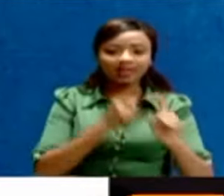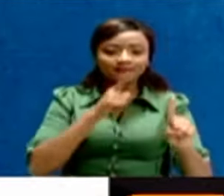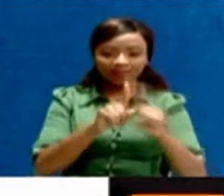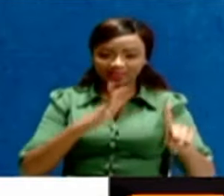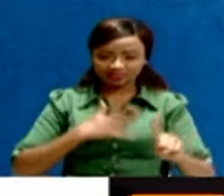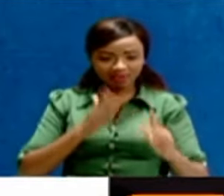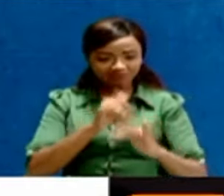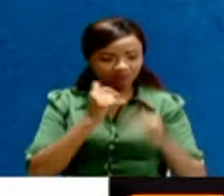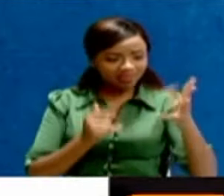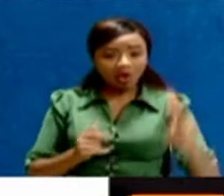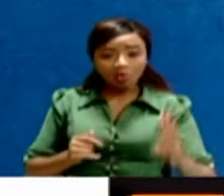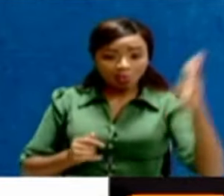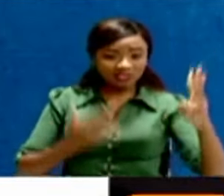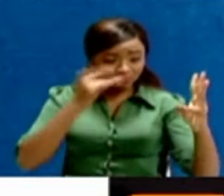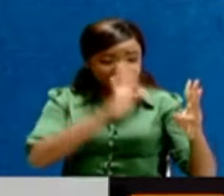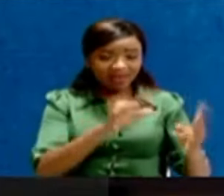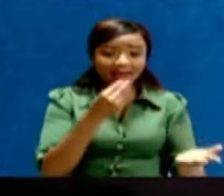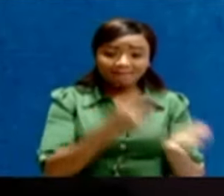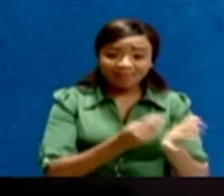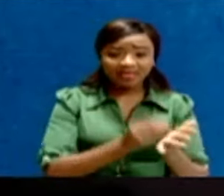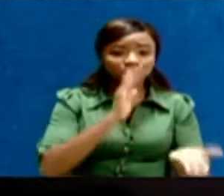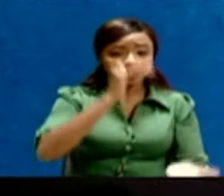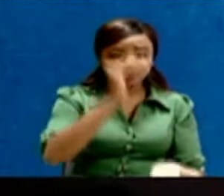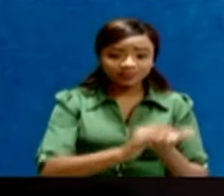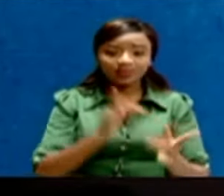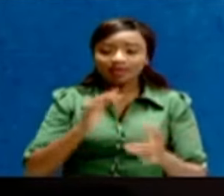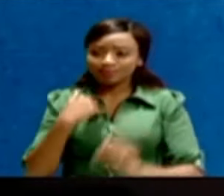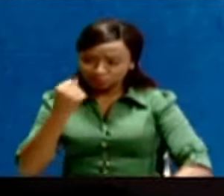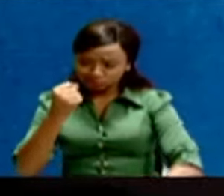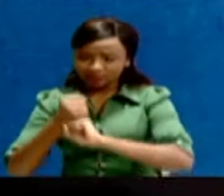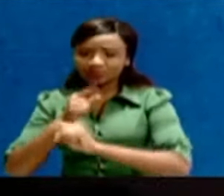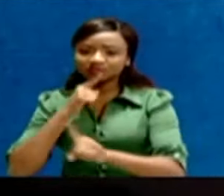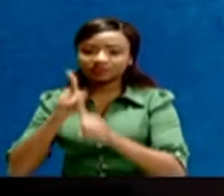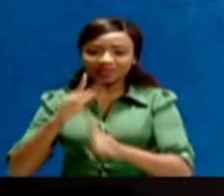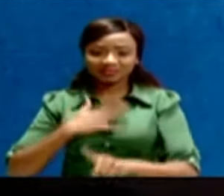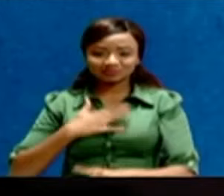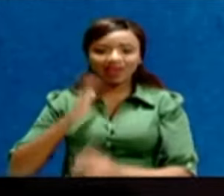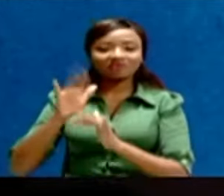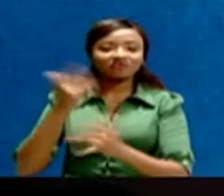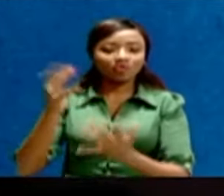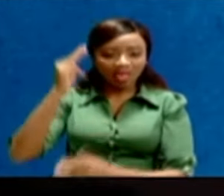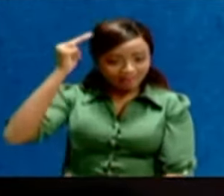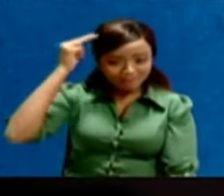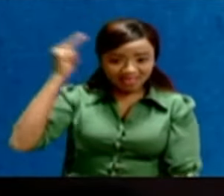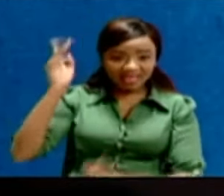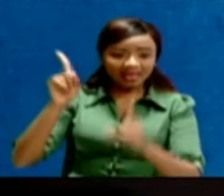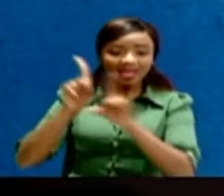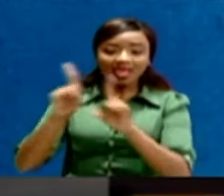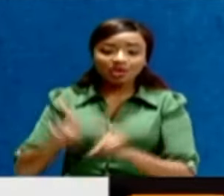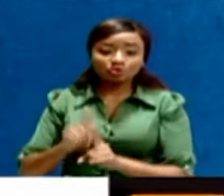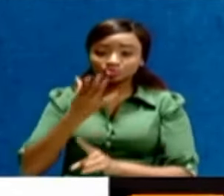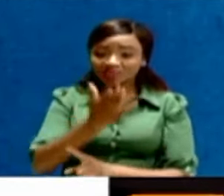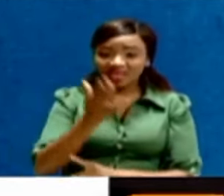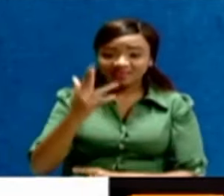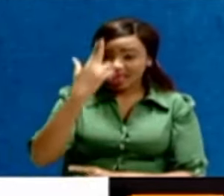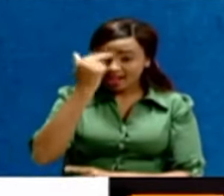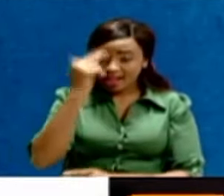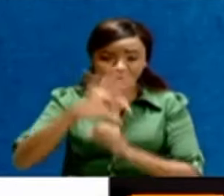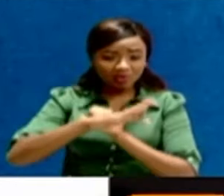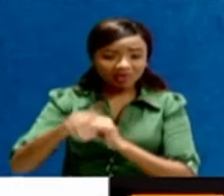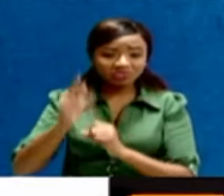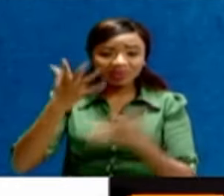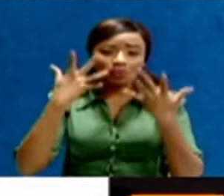who are losing a lot of money. I wanted to stand with my brothers from Mandela, and also for Narok County, which was losing about 853 million shillings.